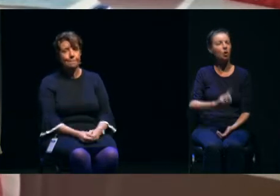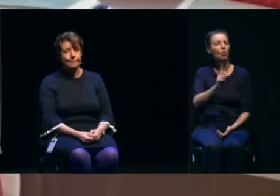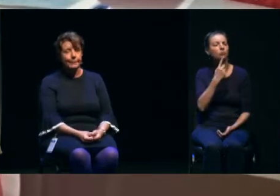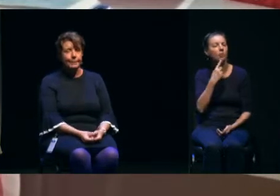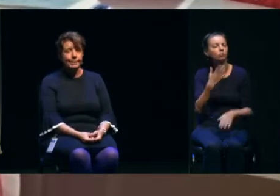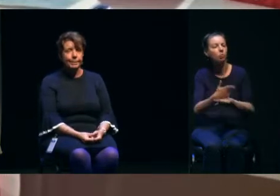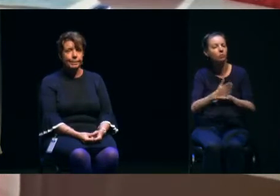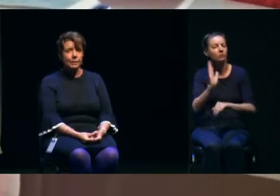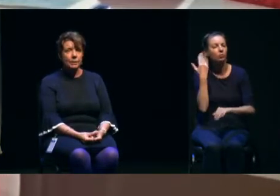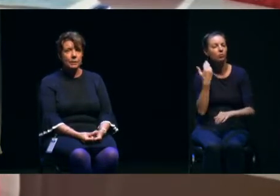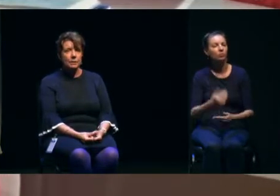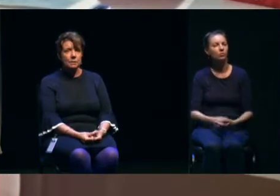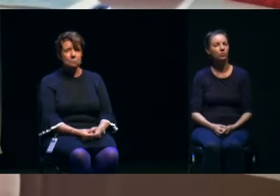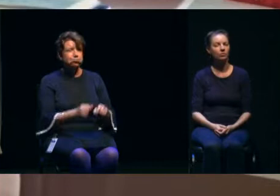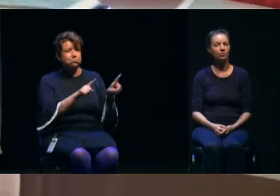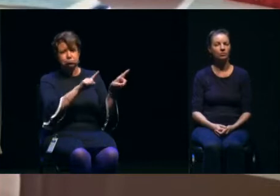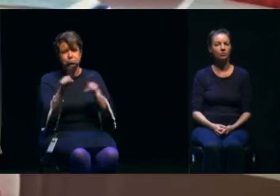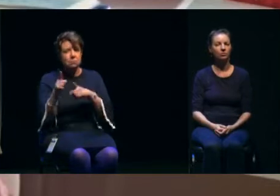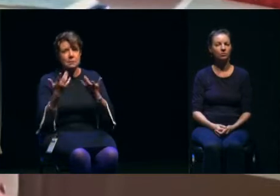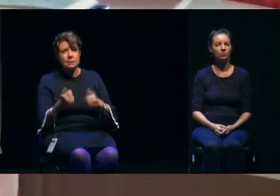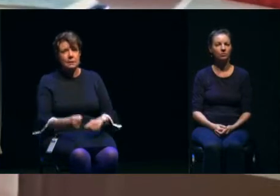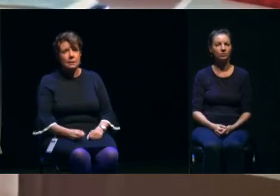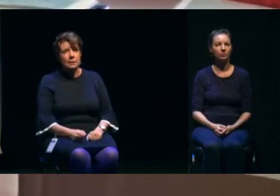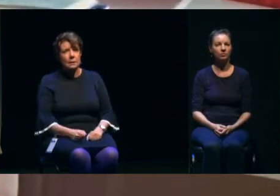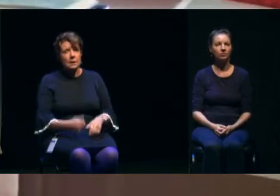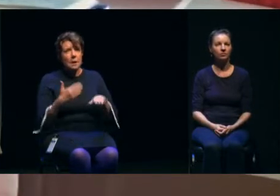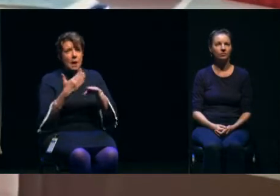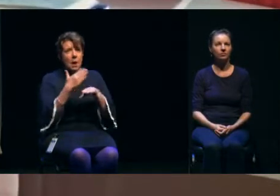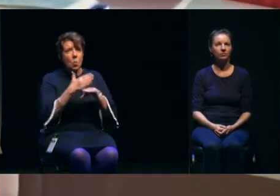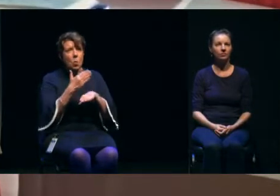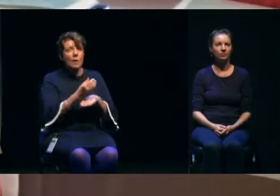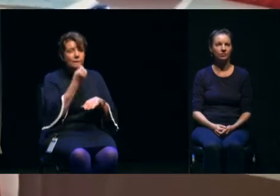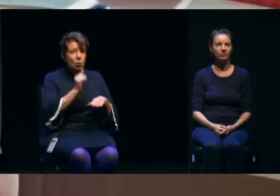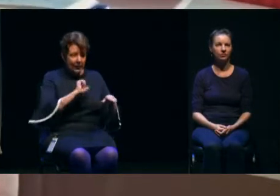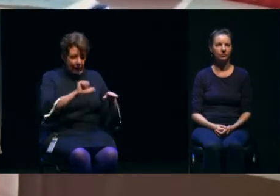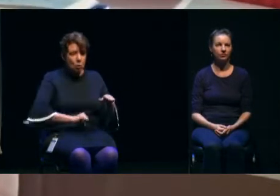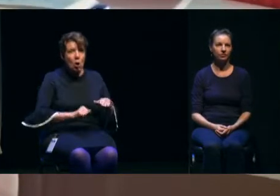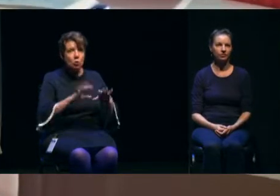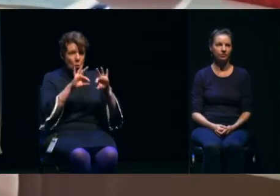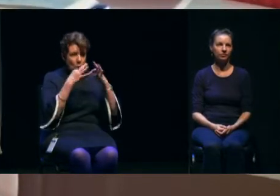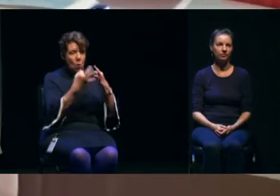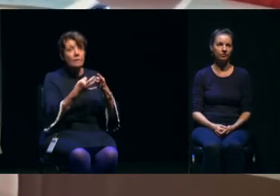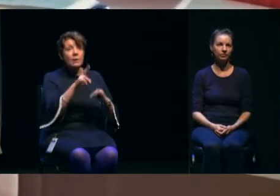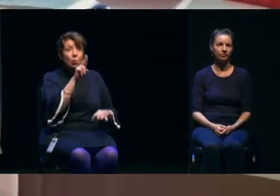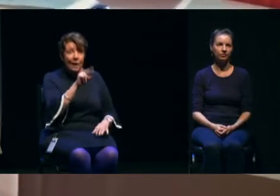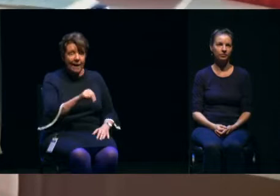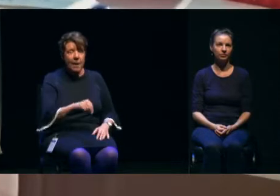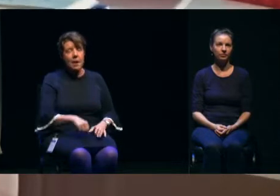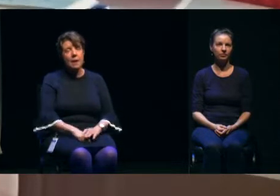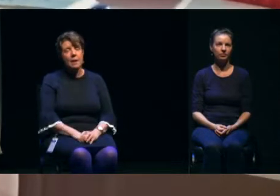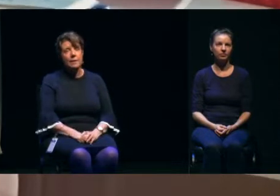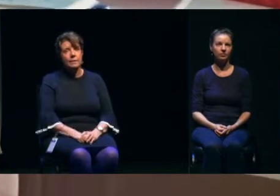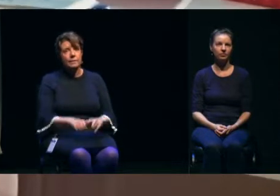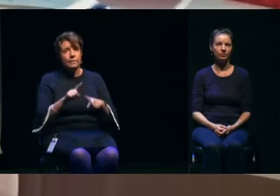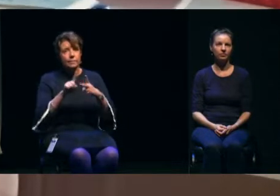you do? But all kinds of stuff. I worked in FAO, in the Food and Agriculture Organization of the United Nations. I